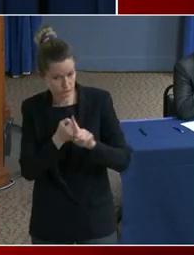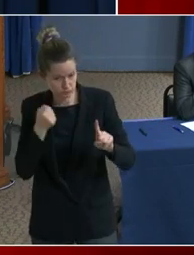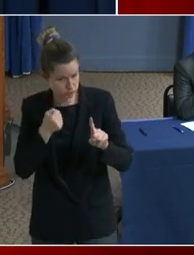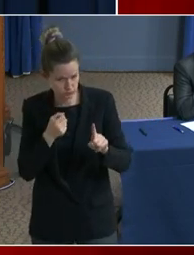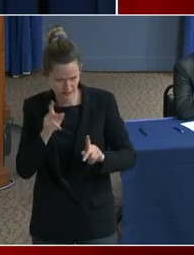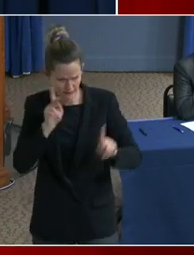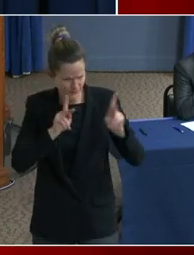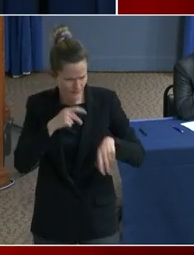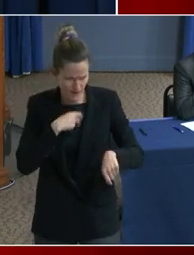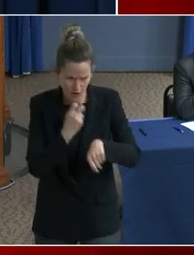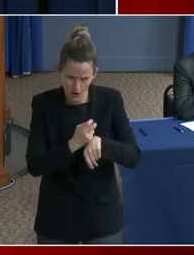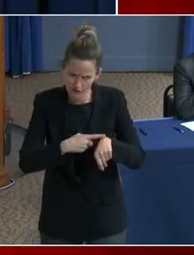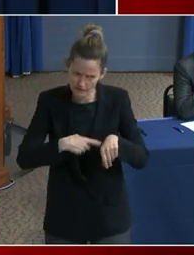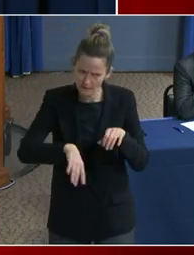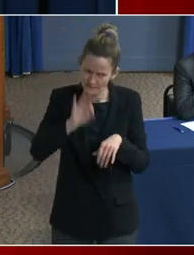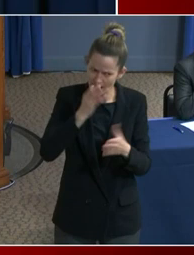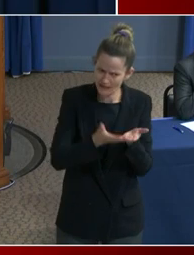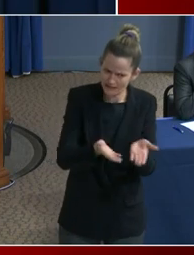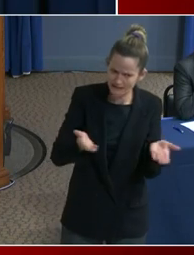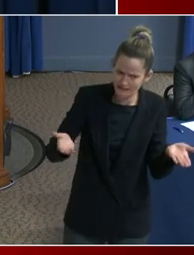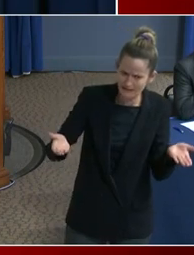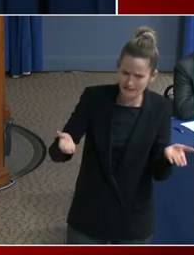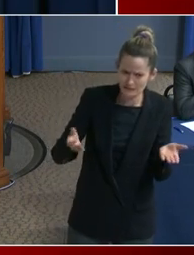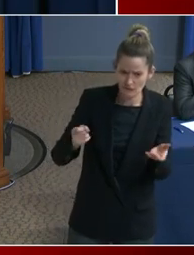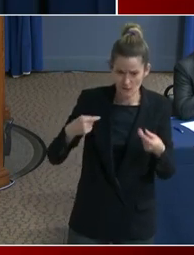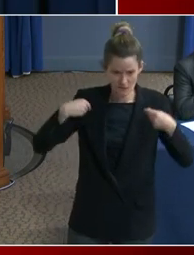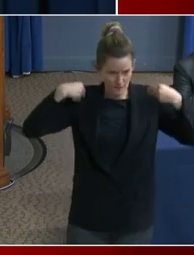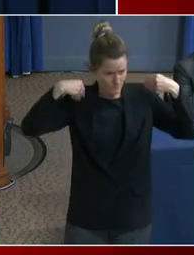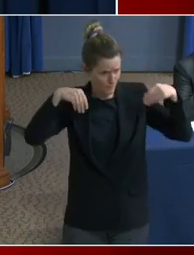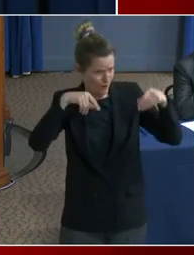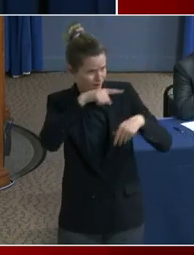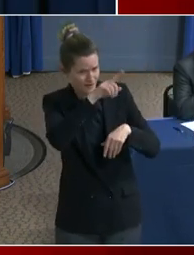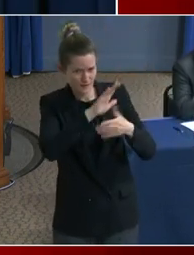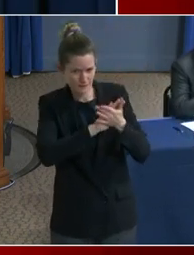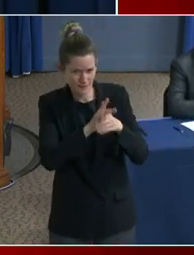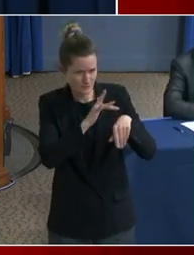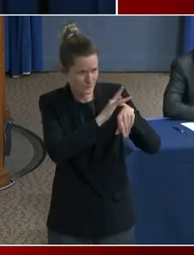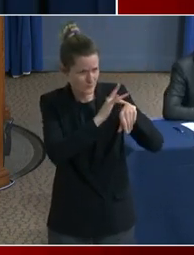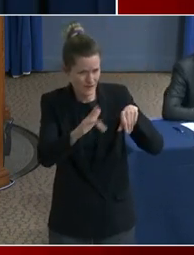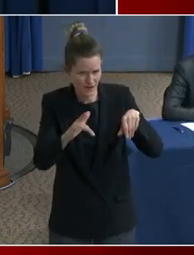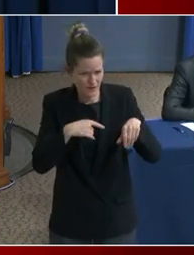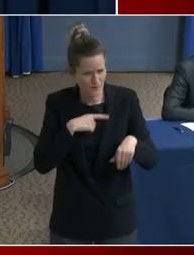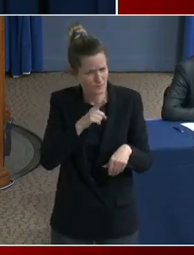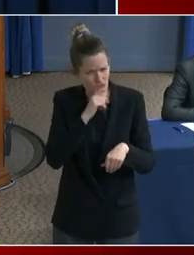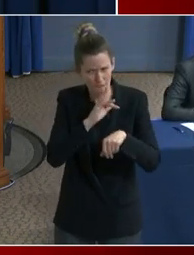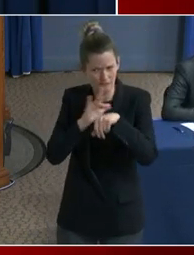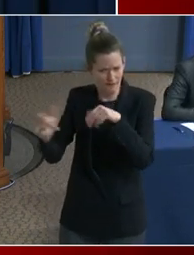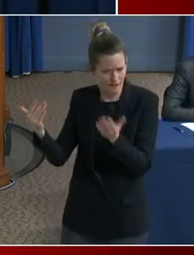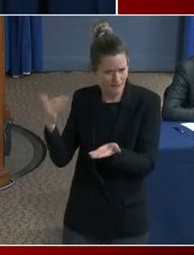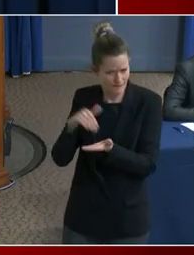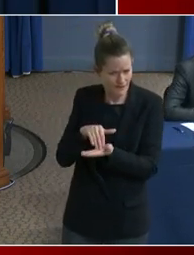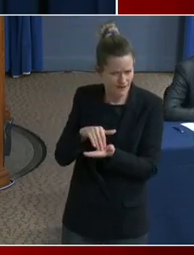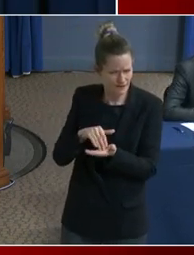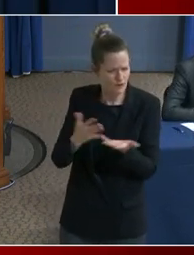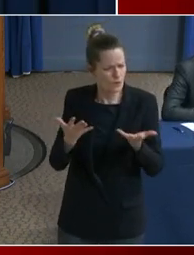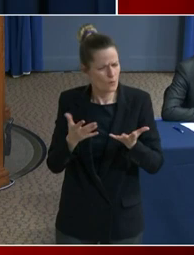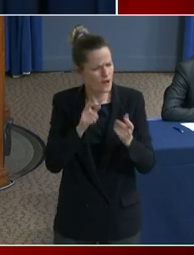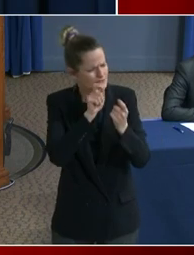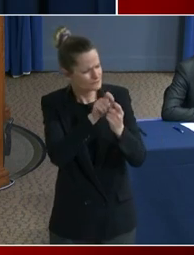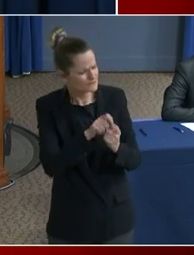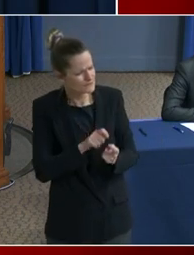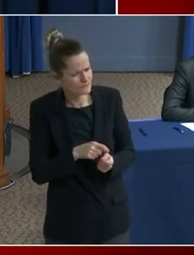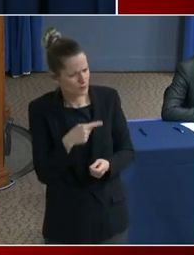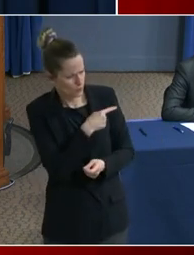another. Is the market getting difficult again? Is that, and what specifically are you